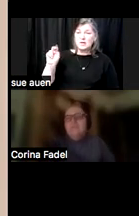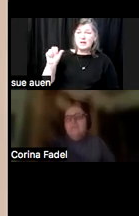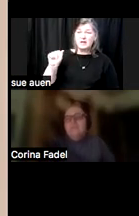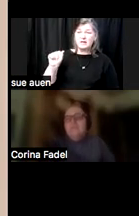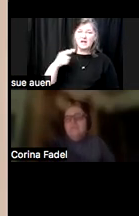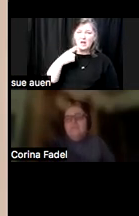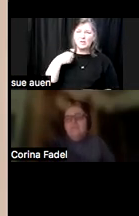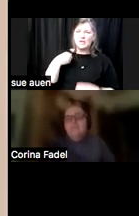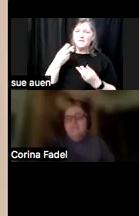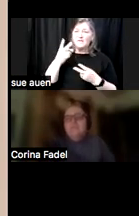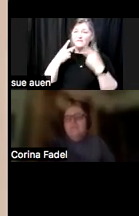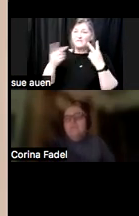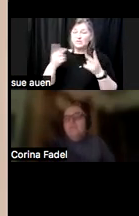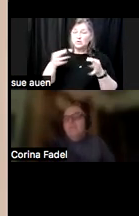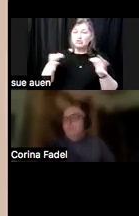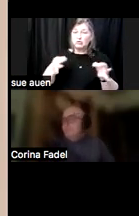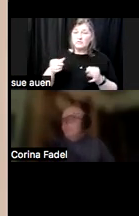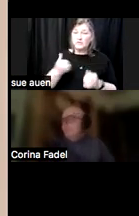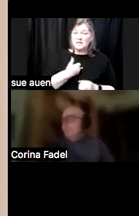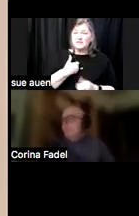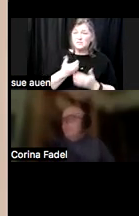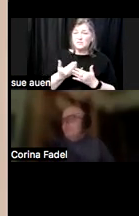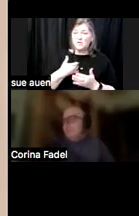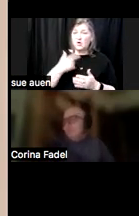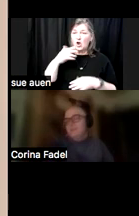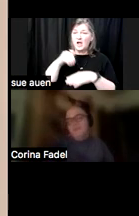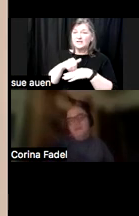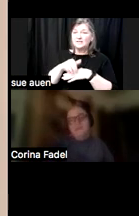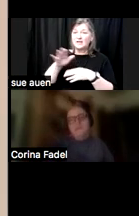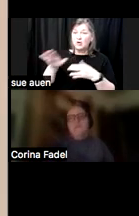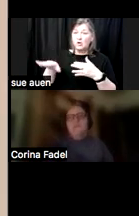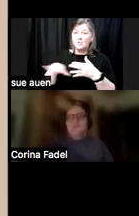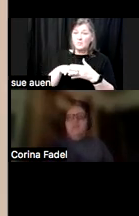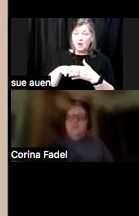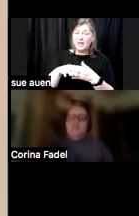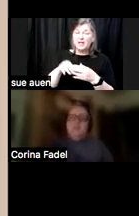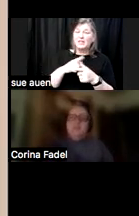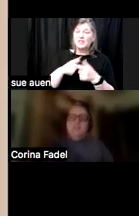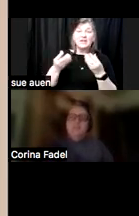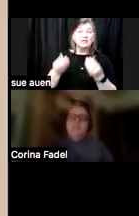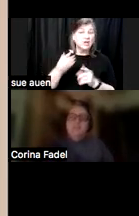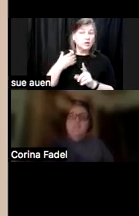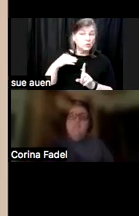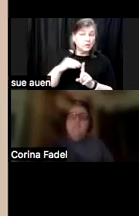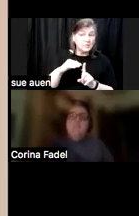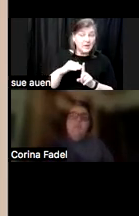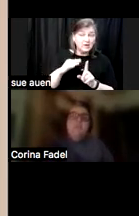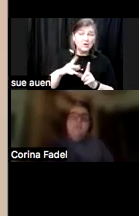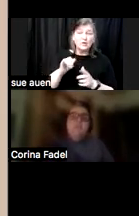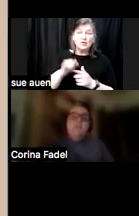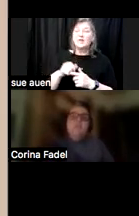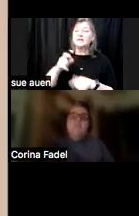visual description of myself before sending folks on break. And gentle reminder that the space